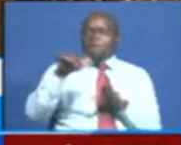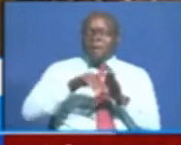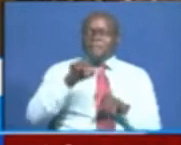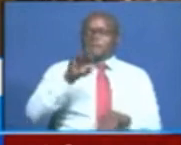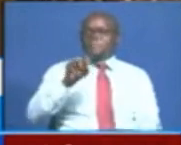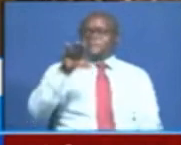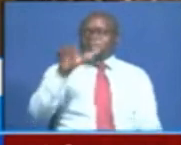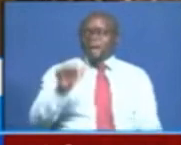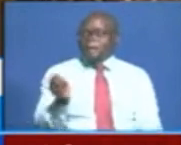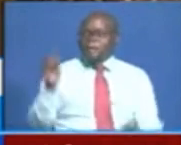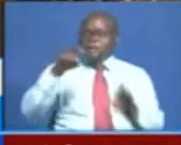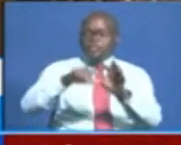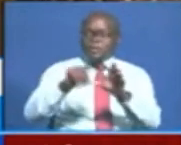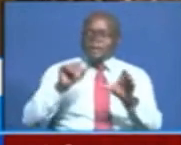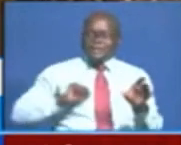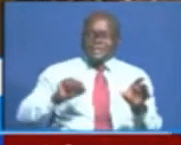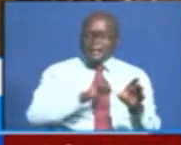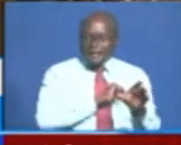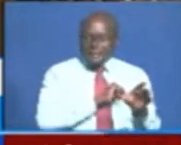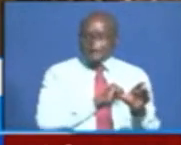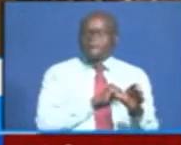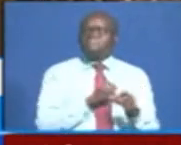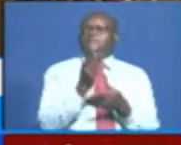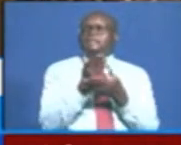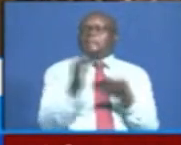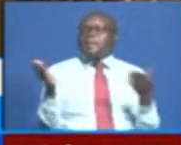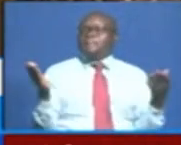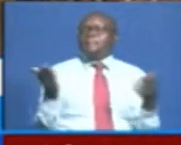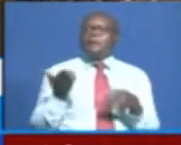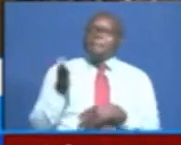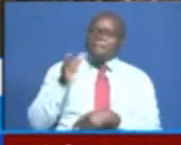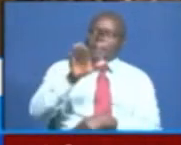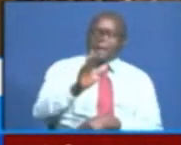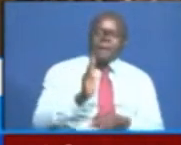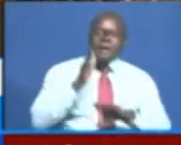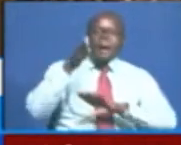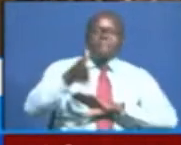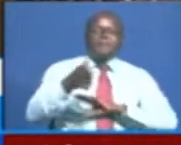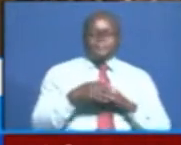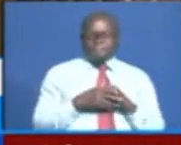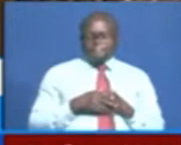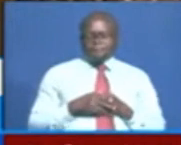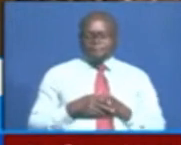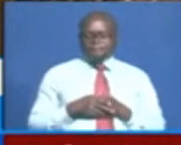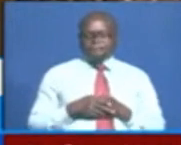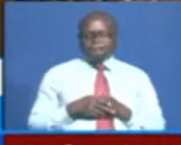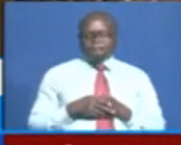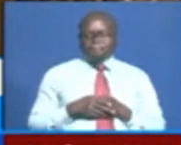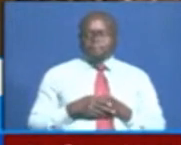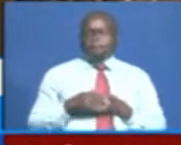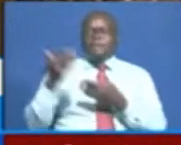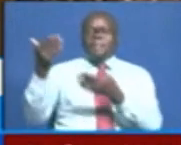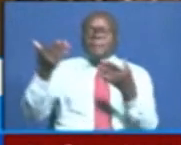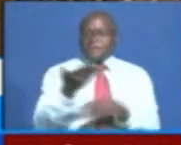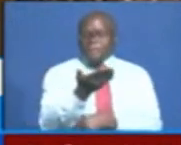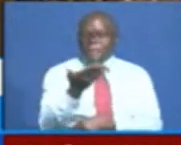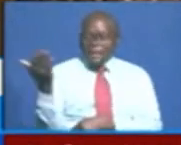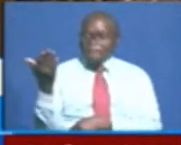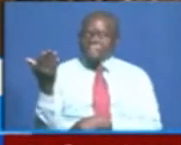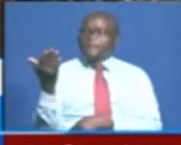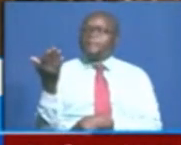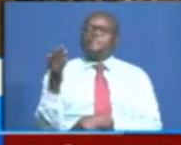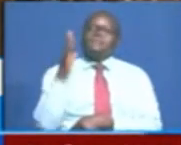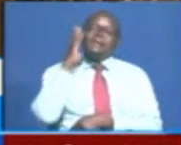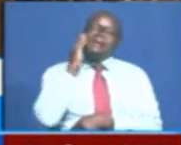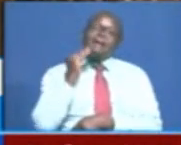have joined the Senate, while some have returned after hiatus. They bring with them invaluable